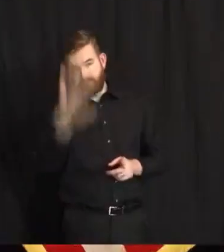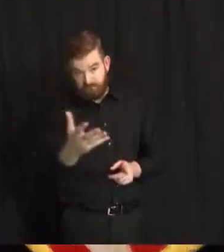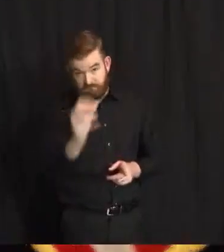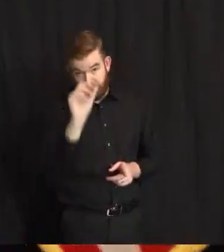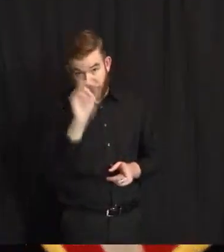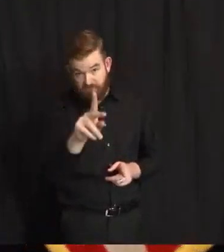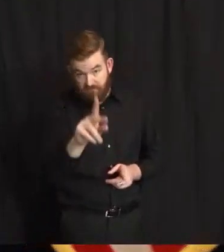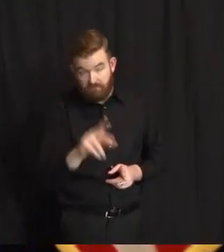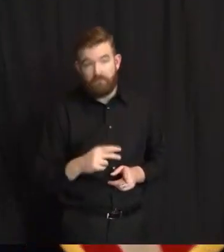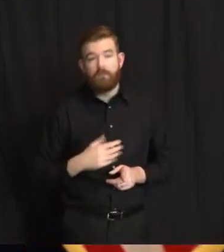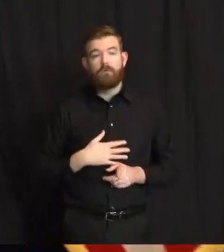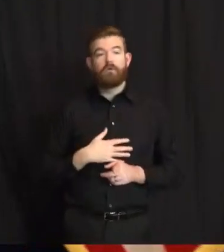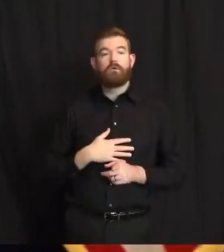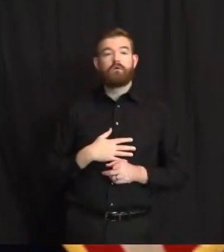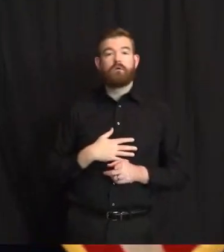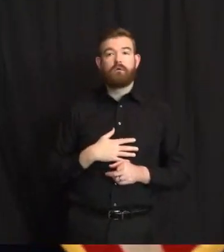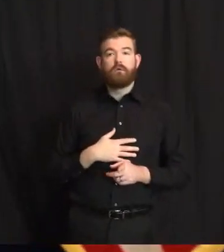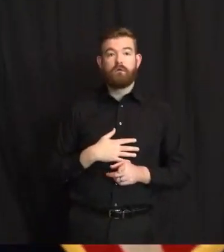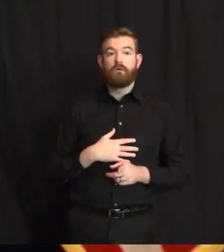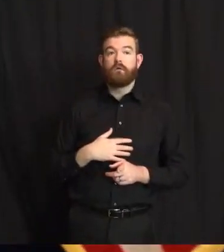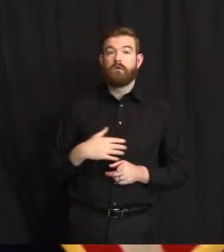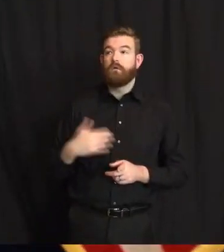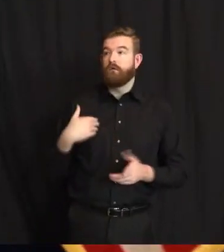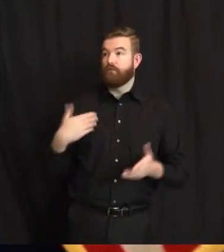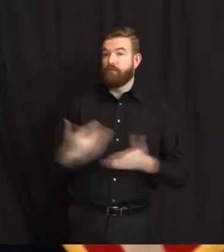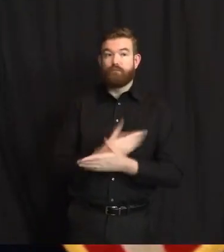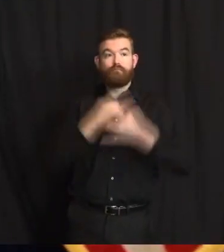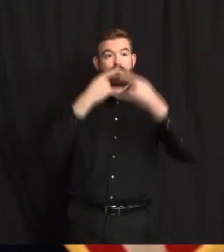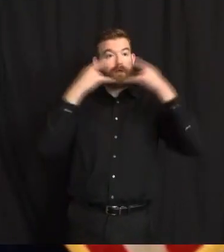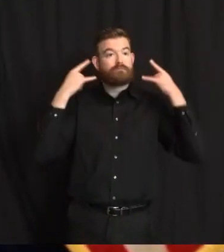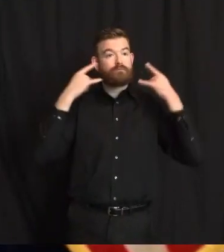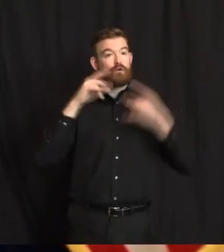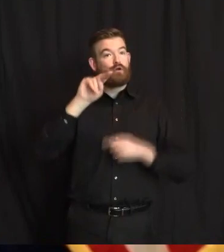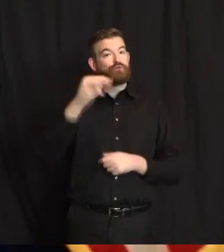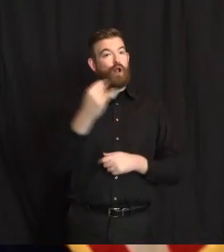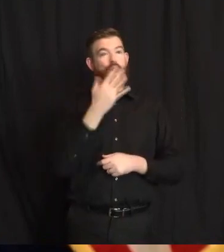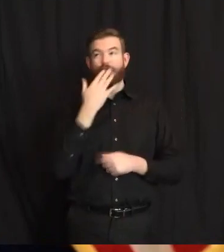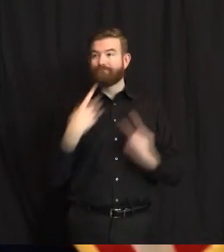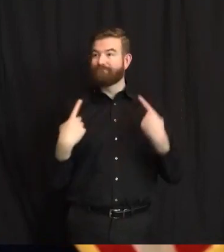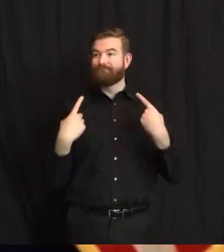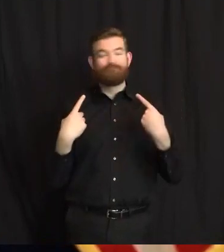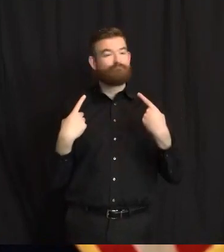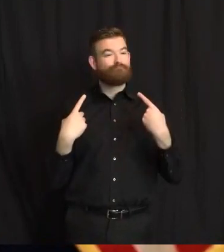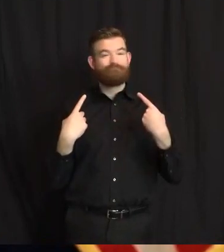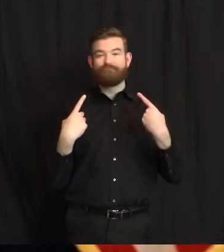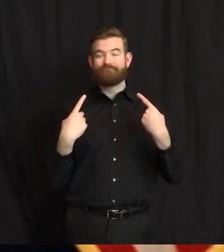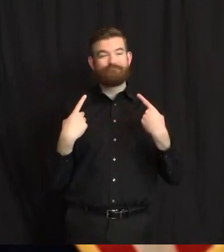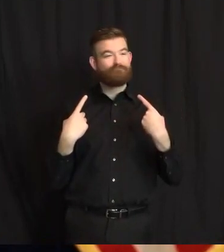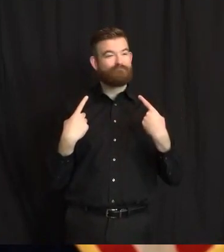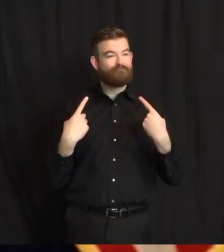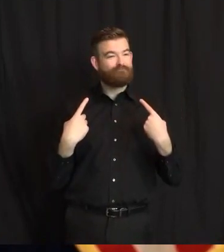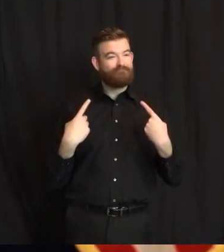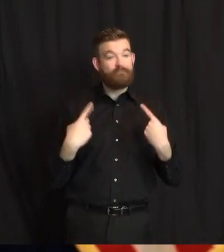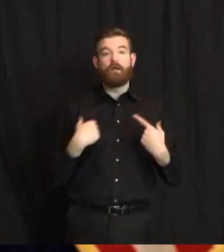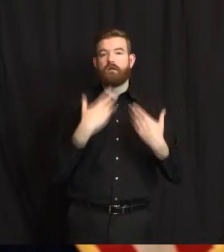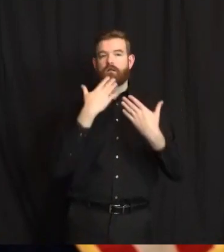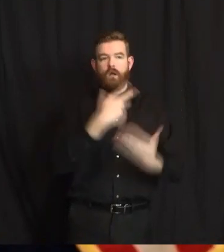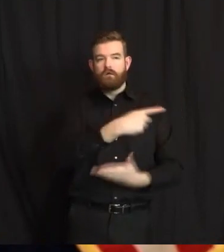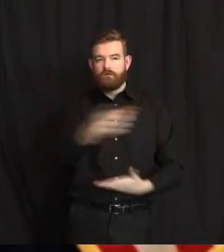little snug, so bear with me as I'm going to probably put this on as I walk out. I want to thank everyone again for being with us.